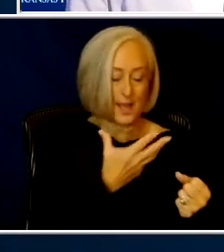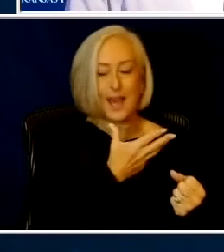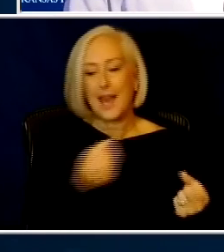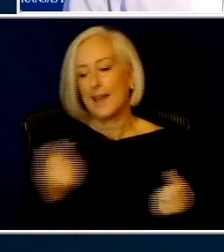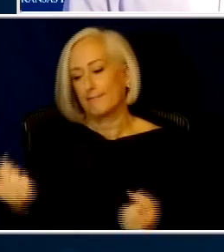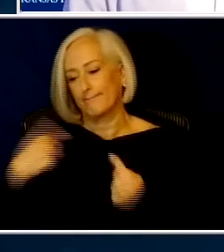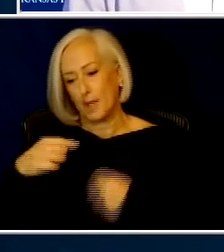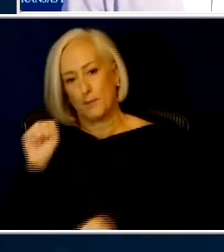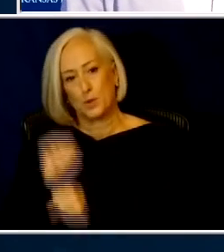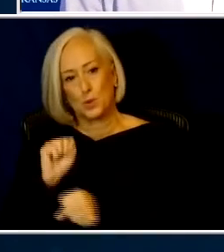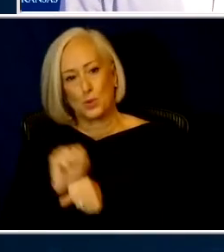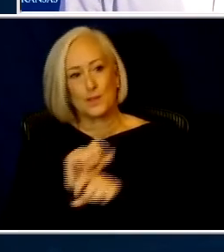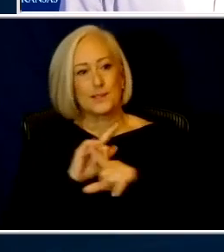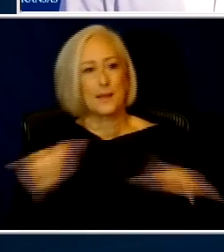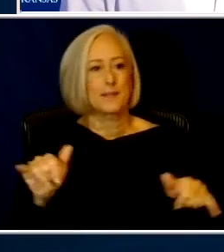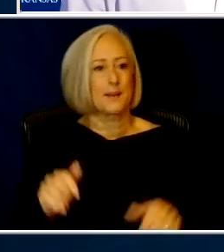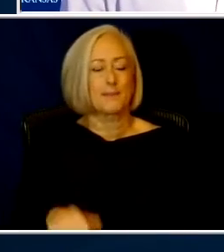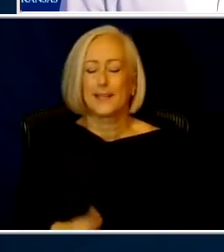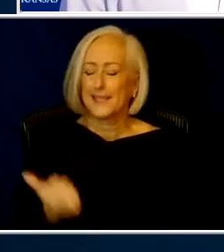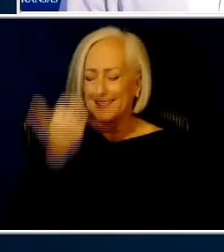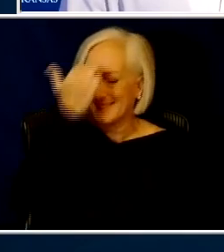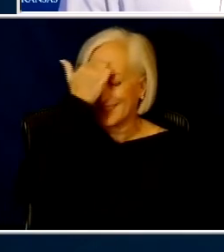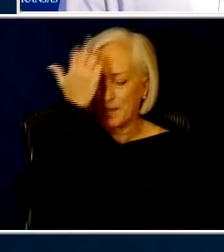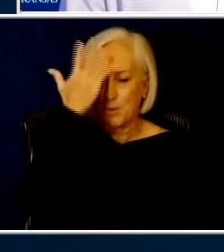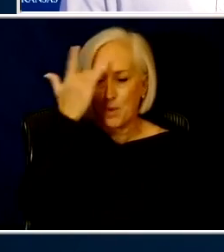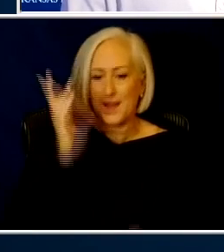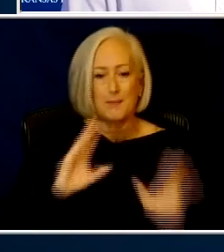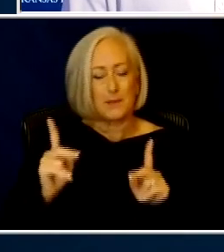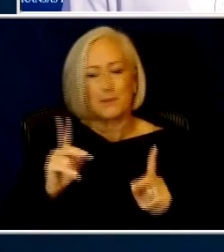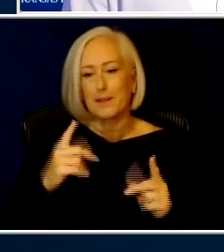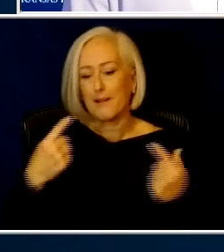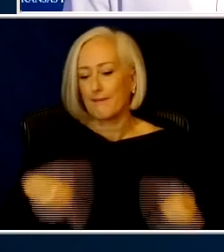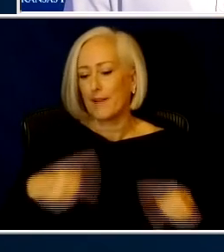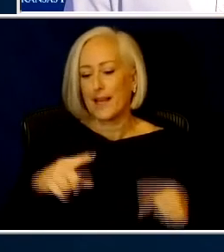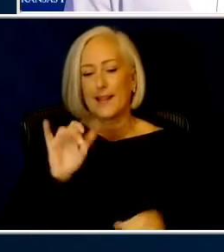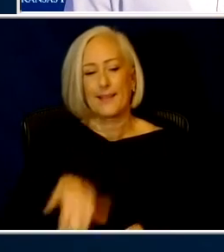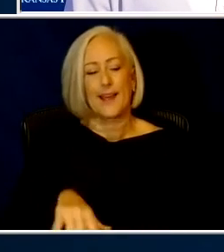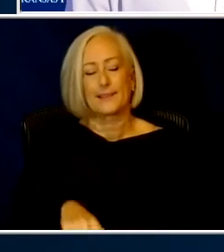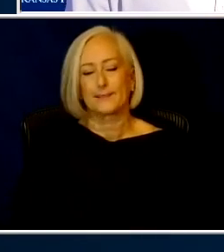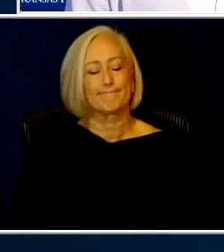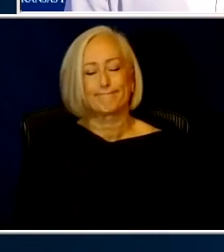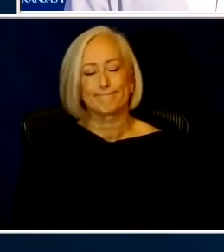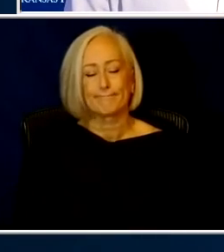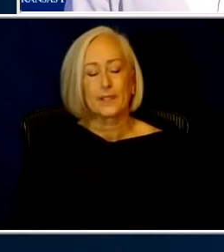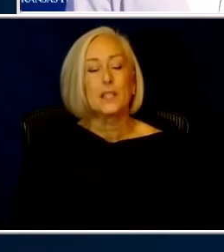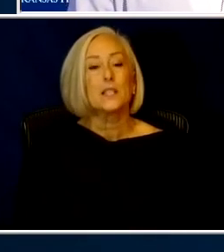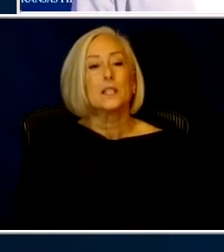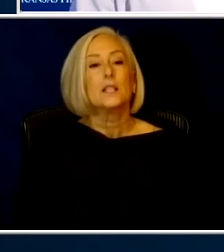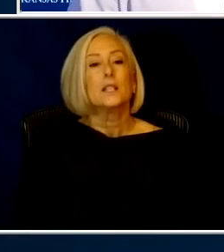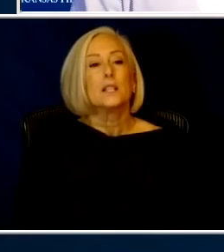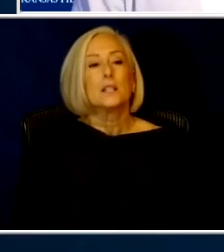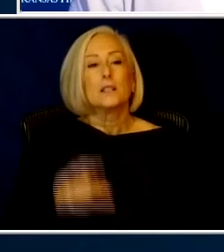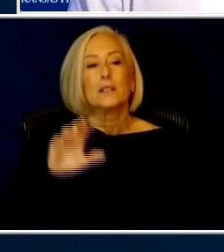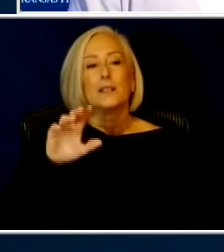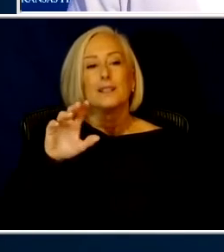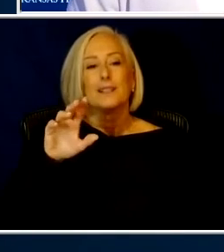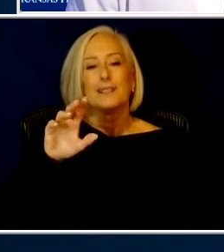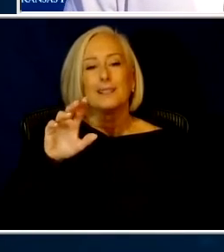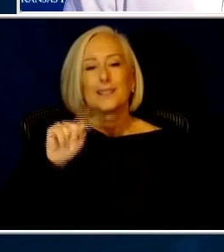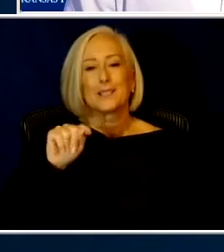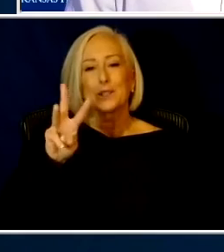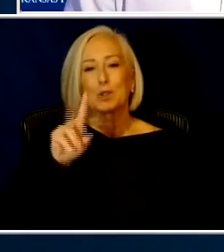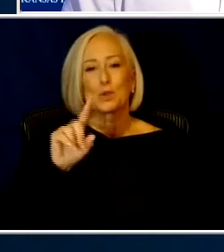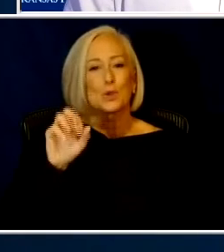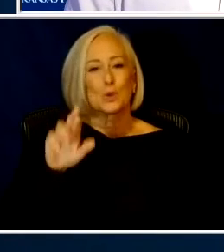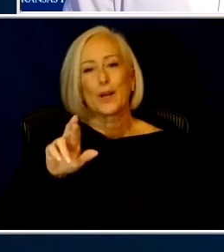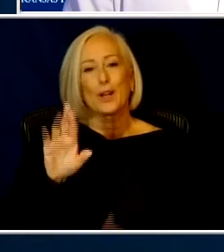people are still fighting about that. That's just internet ridiculousness, I think. Twitter tales, Jazz, Twitter tales. All right. Any other questions so far